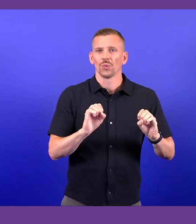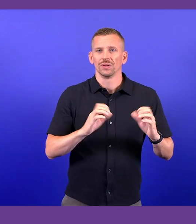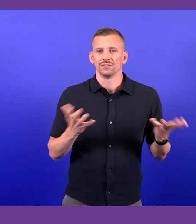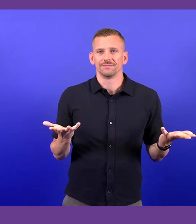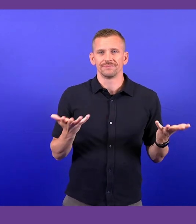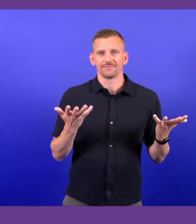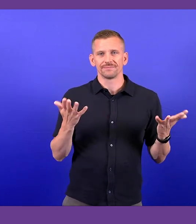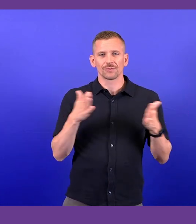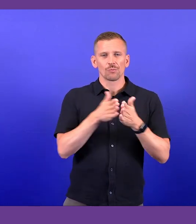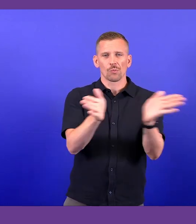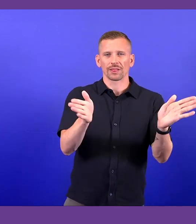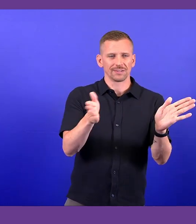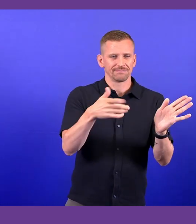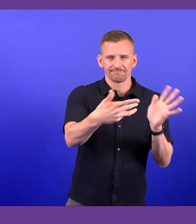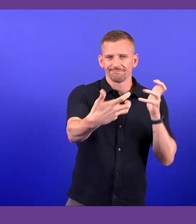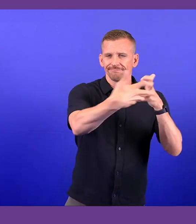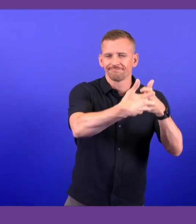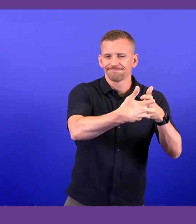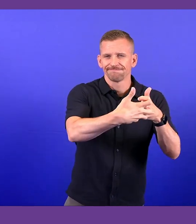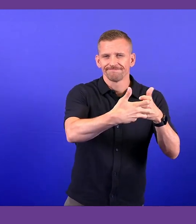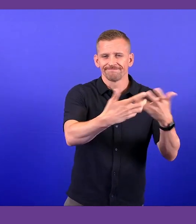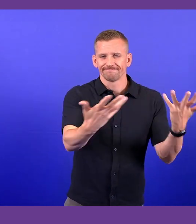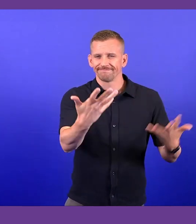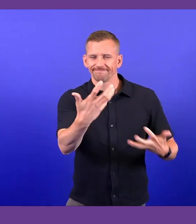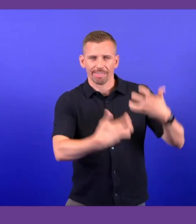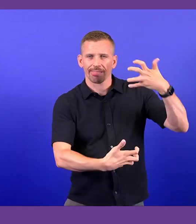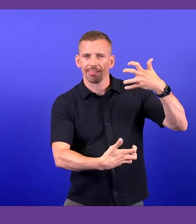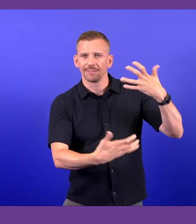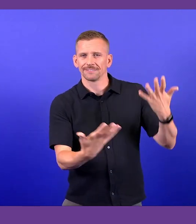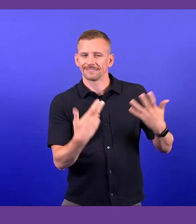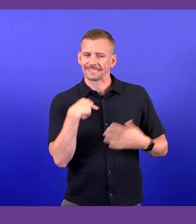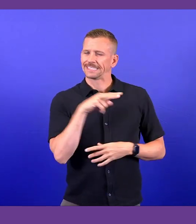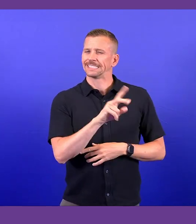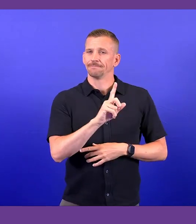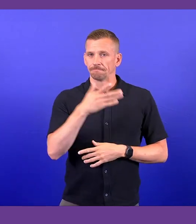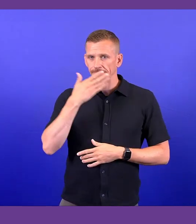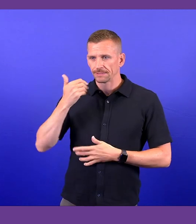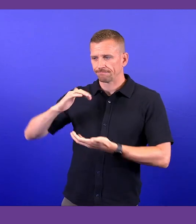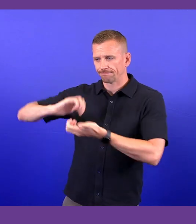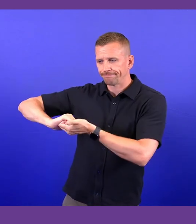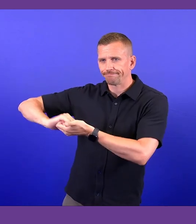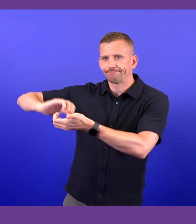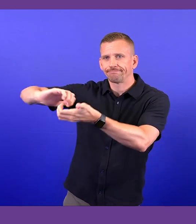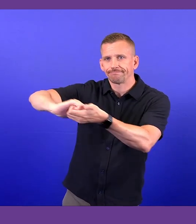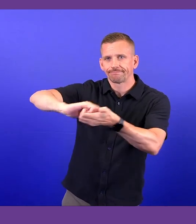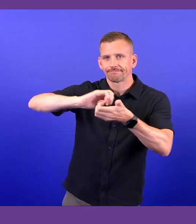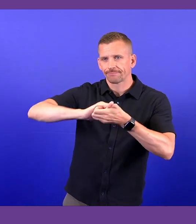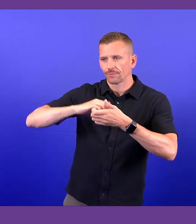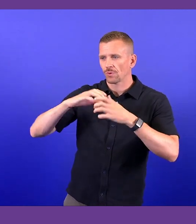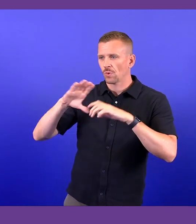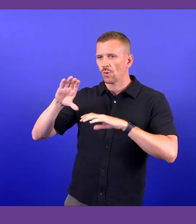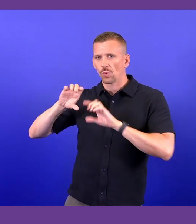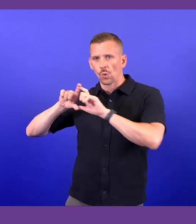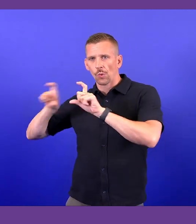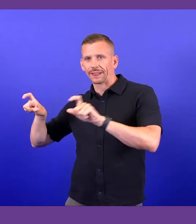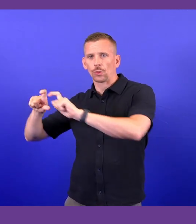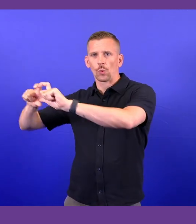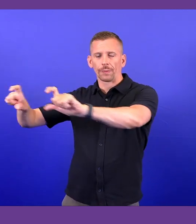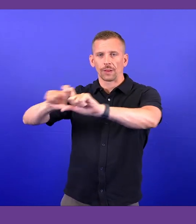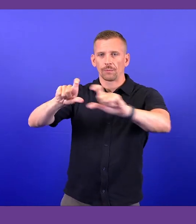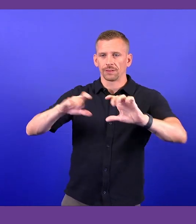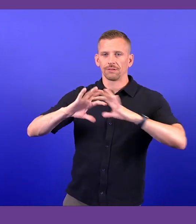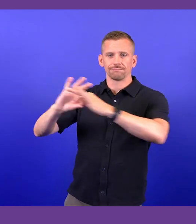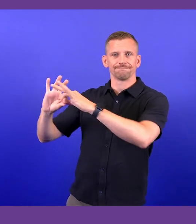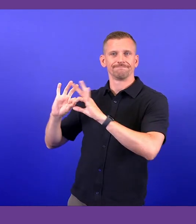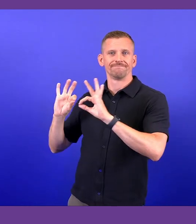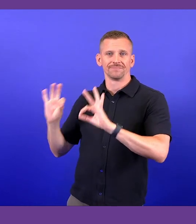providers. And this disintegration brings a lot of problems because in matters of accessibility.